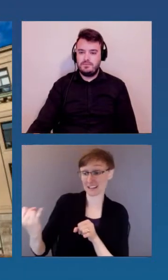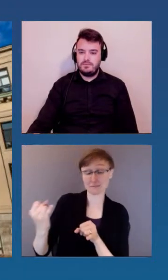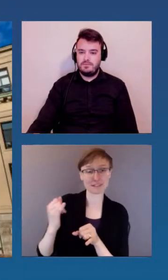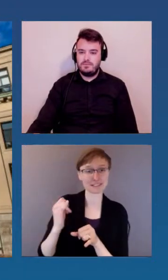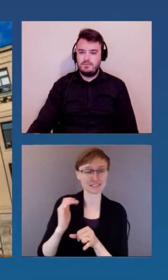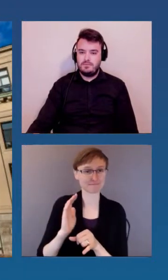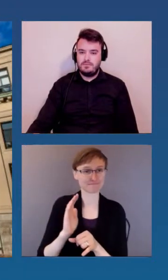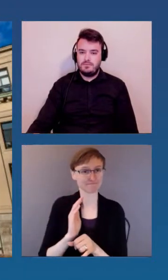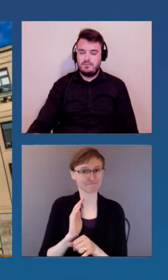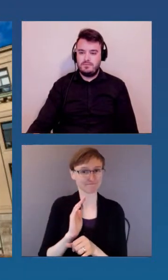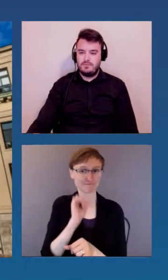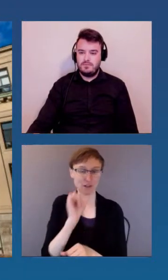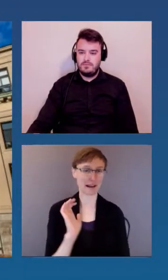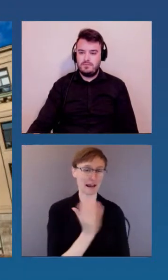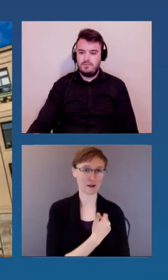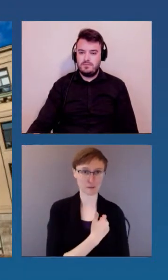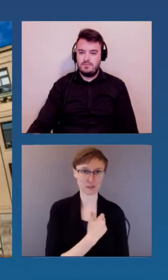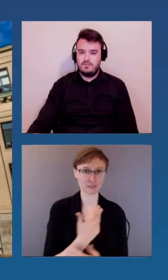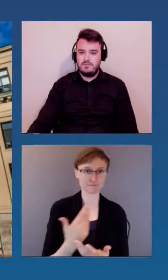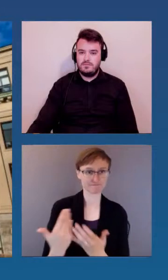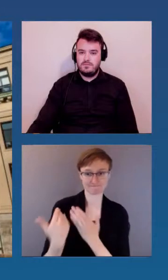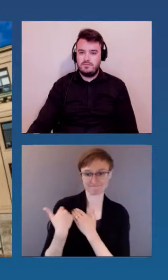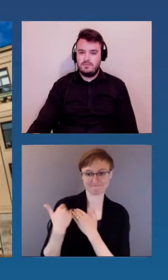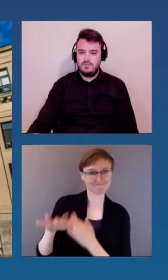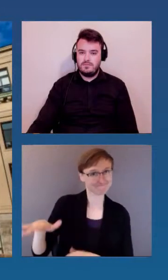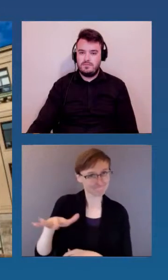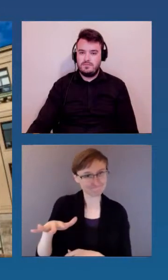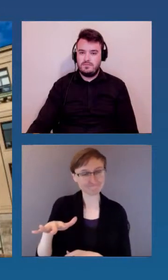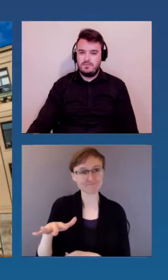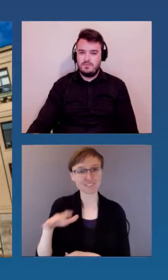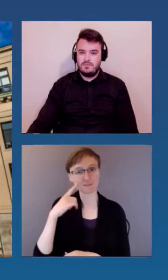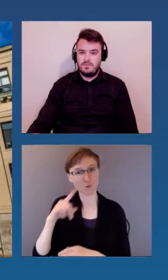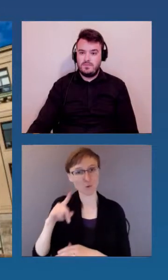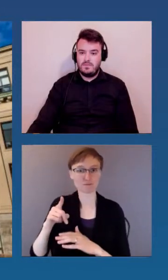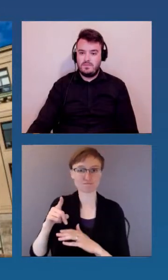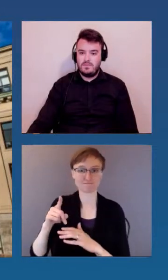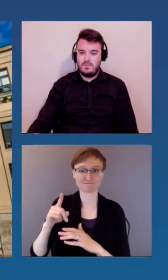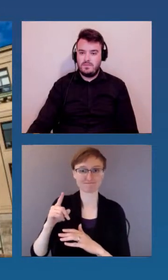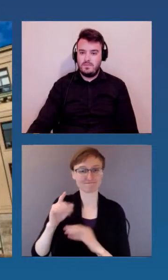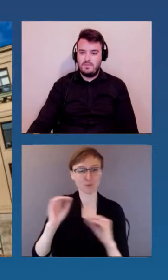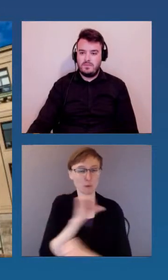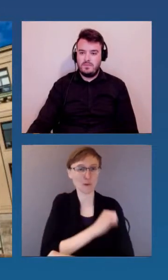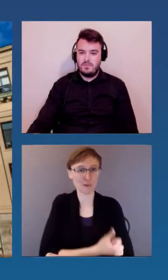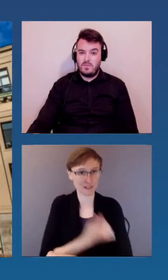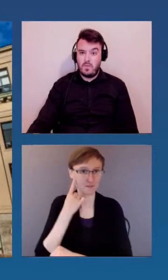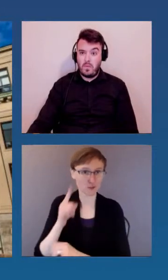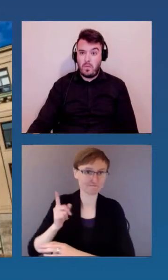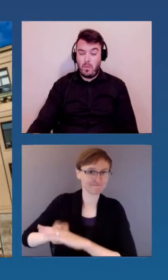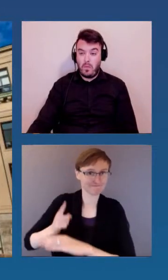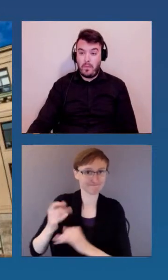by the COVID-19 rules? And if this is a plan at any of the other schools, feel free to pipe in as well.